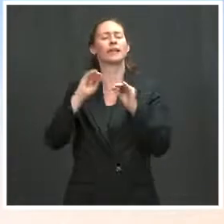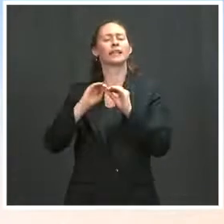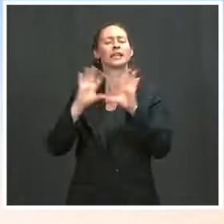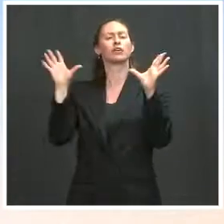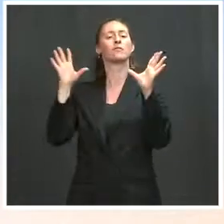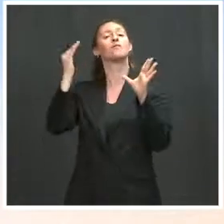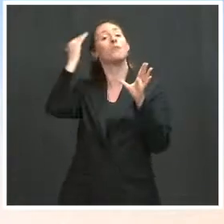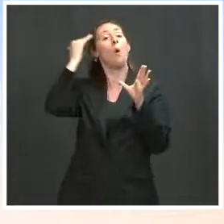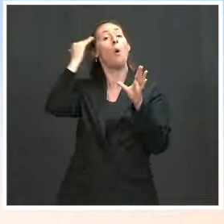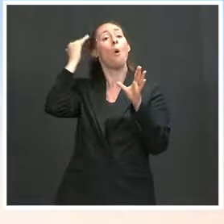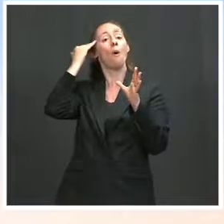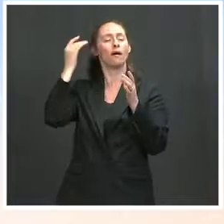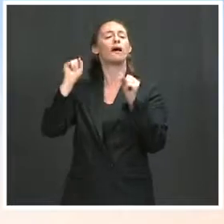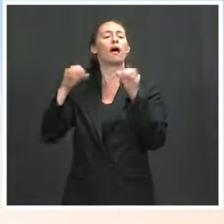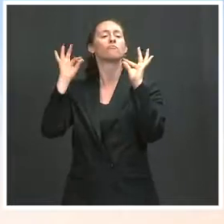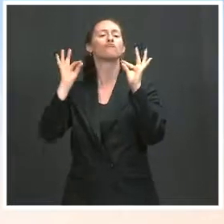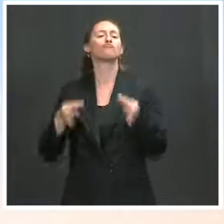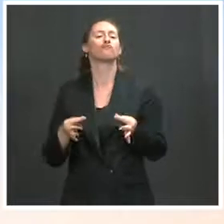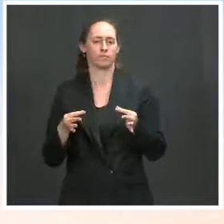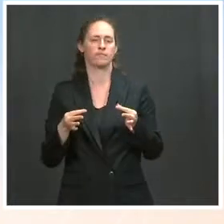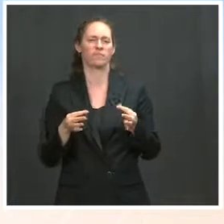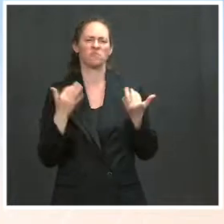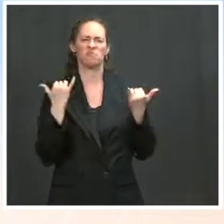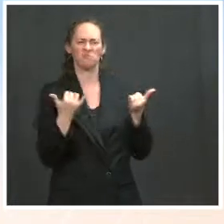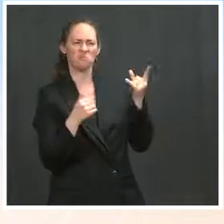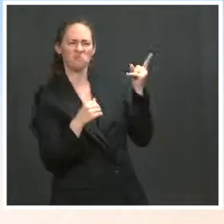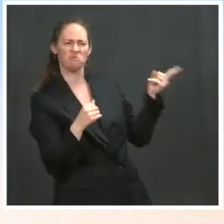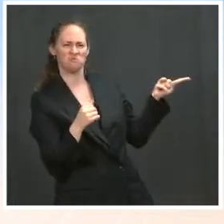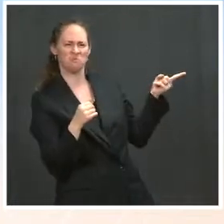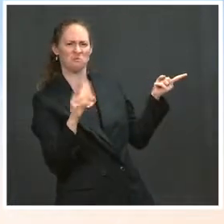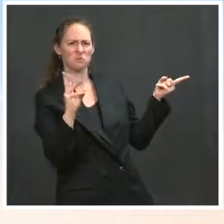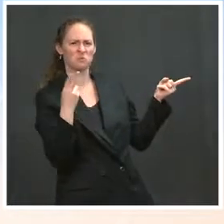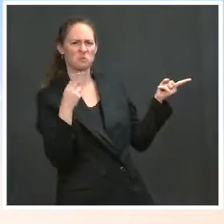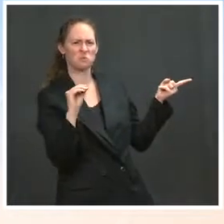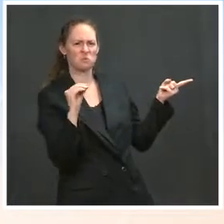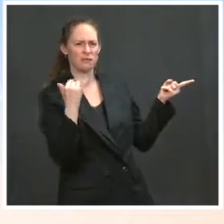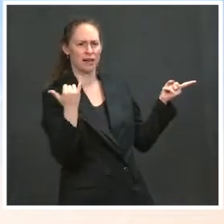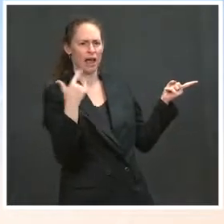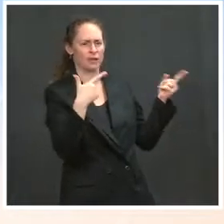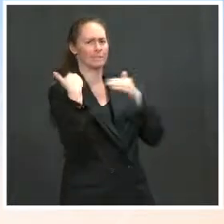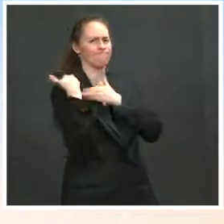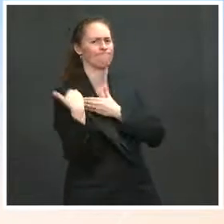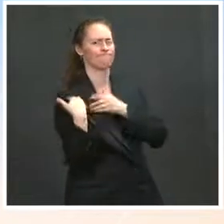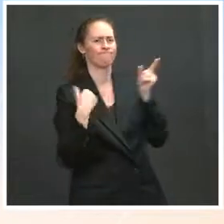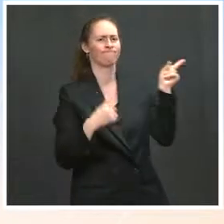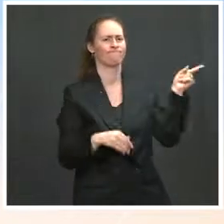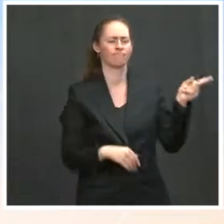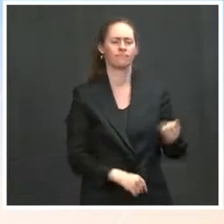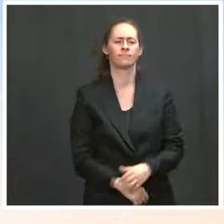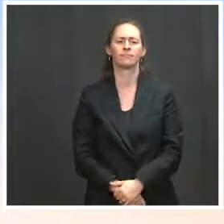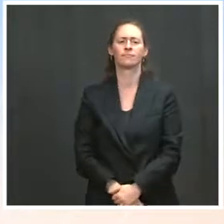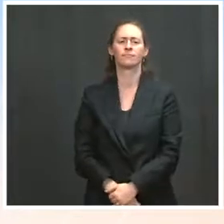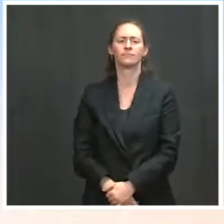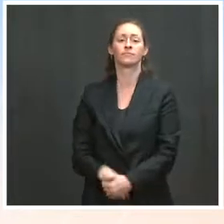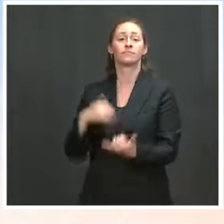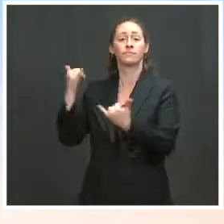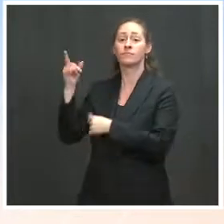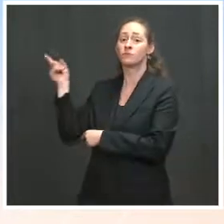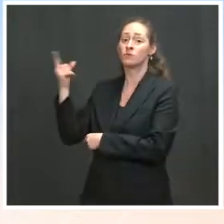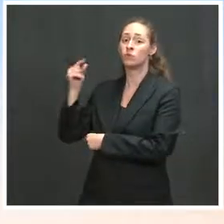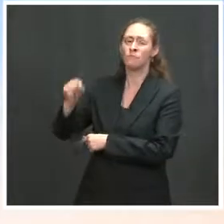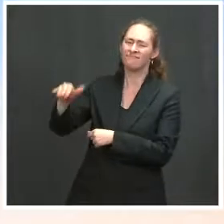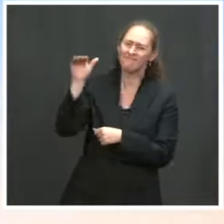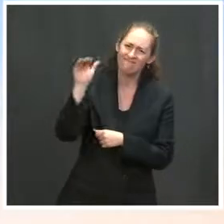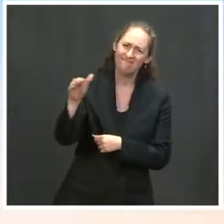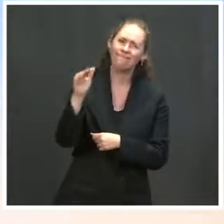That's the WHO in China, and now the president has asked his team to do a 90-day review. And then just one quick